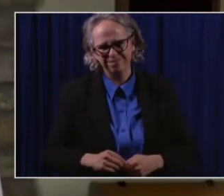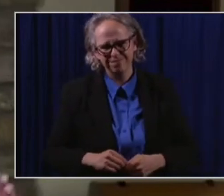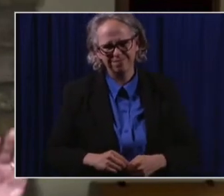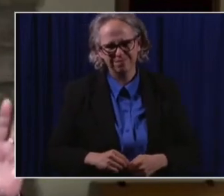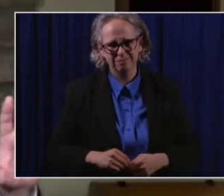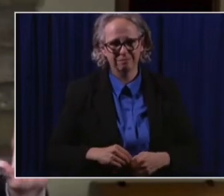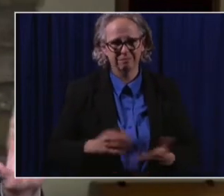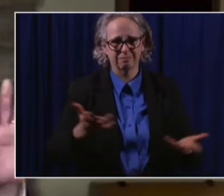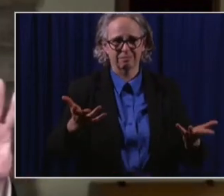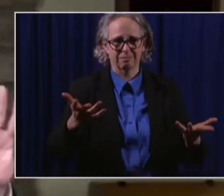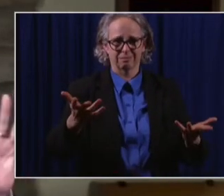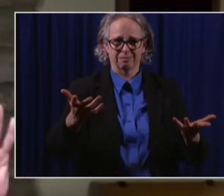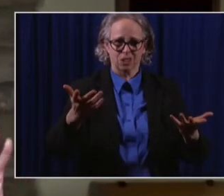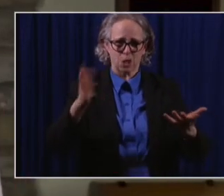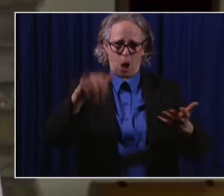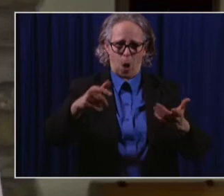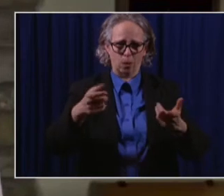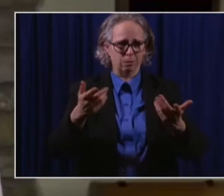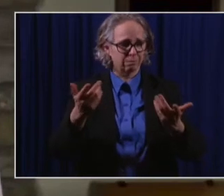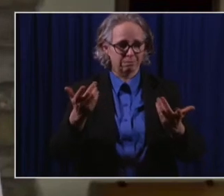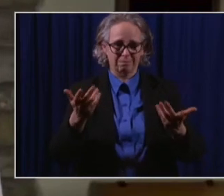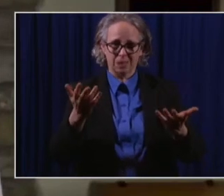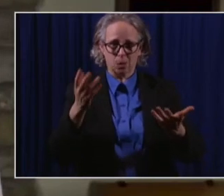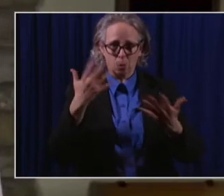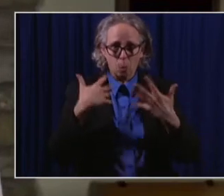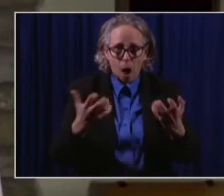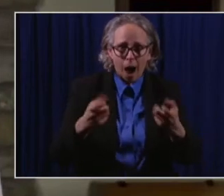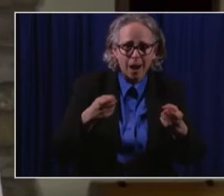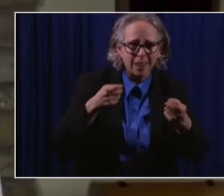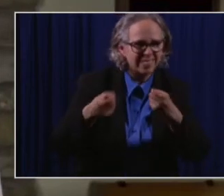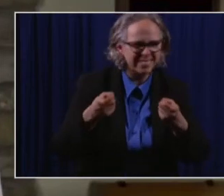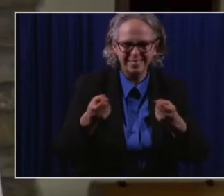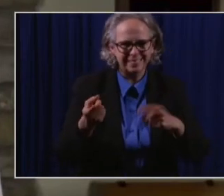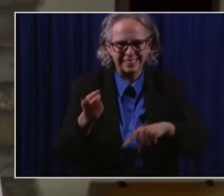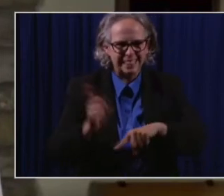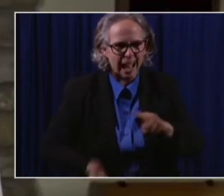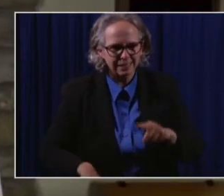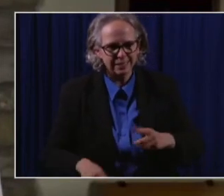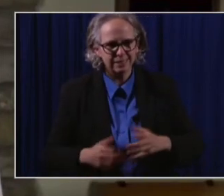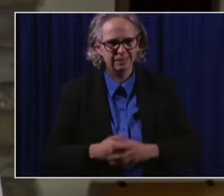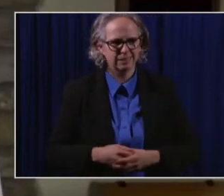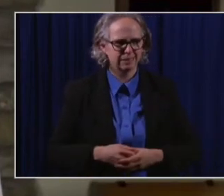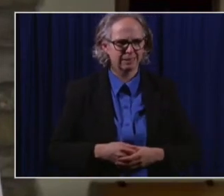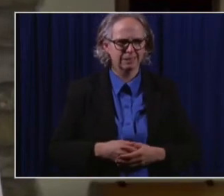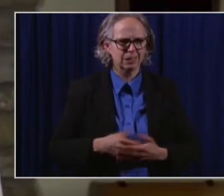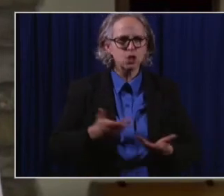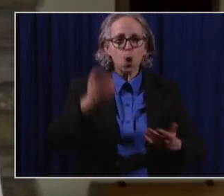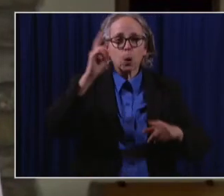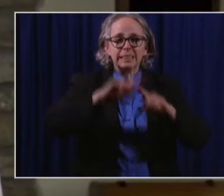control, and that is what the companies are doing in regard to